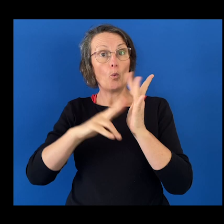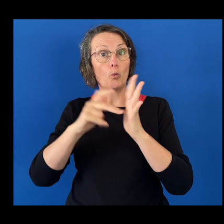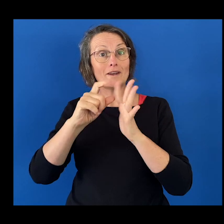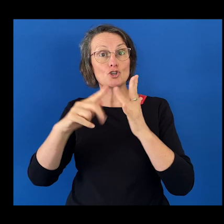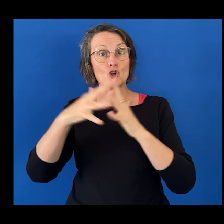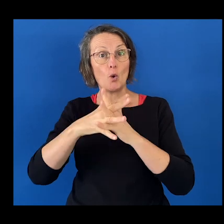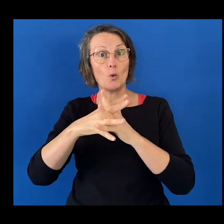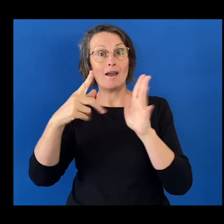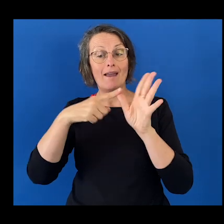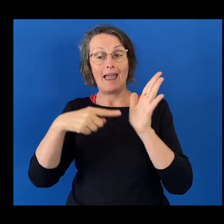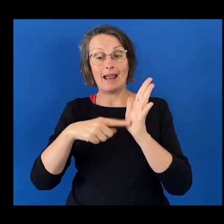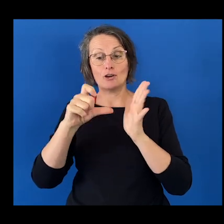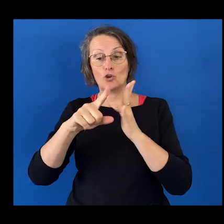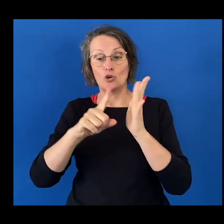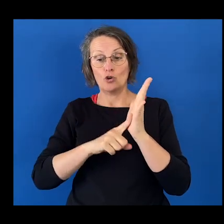window. So obviously,